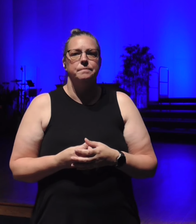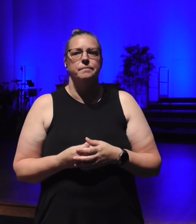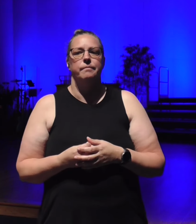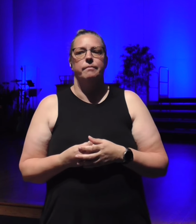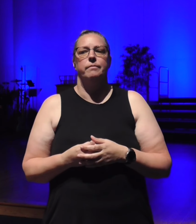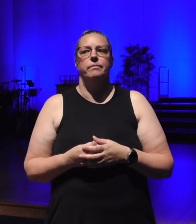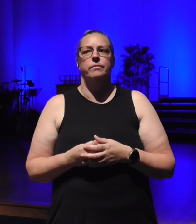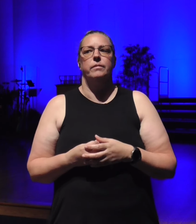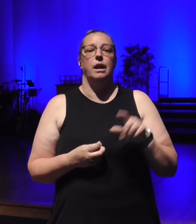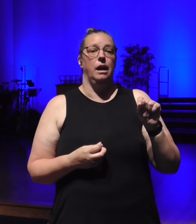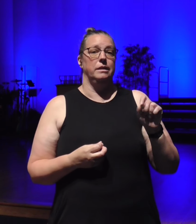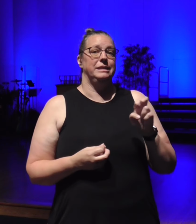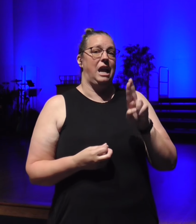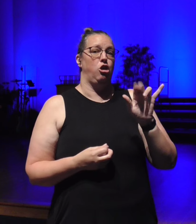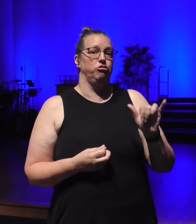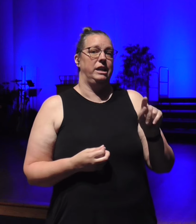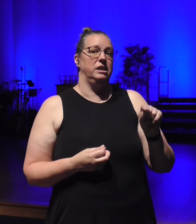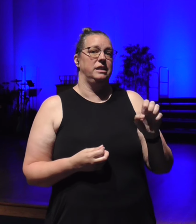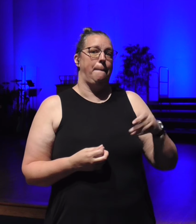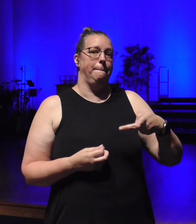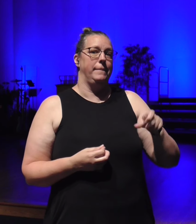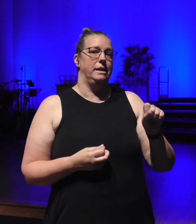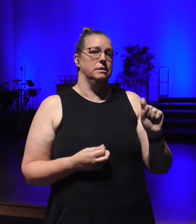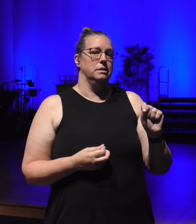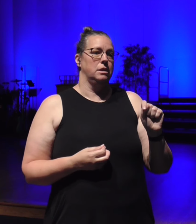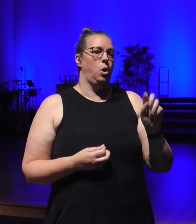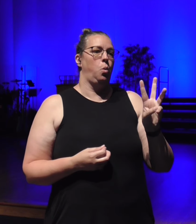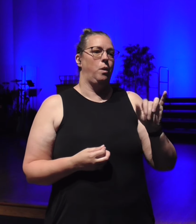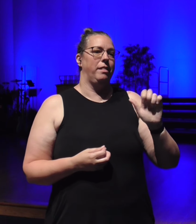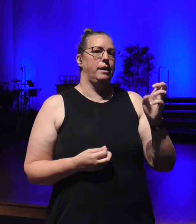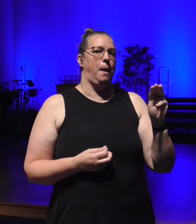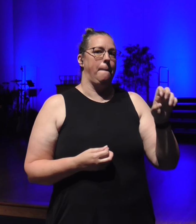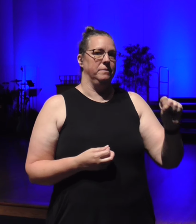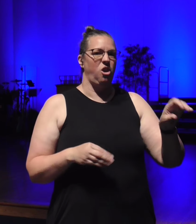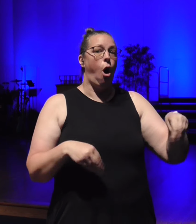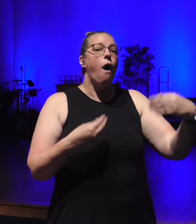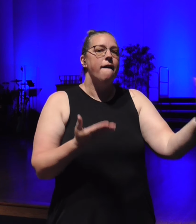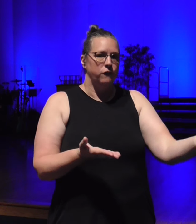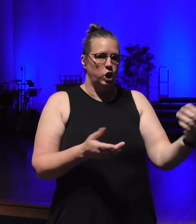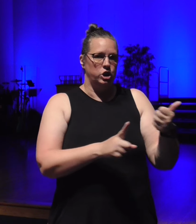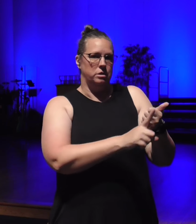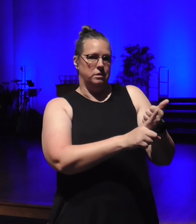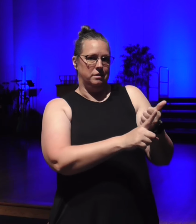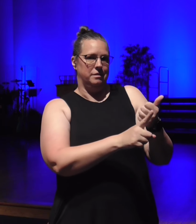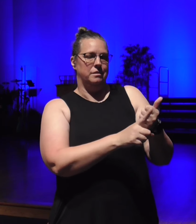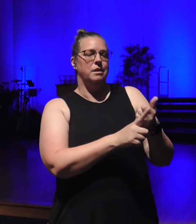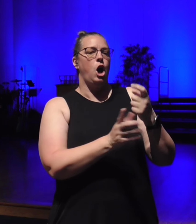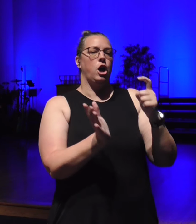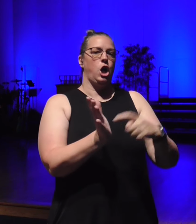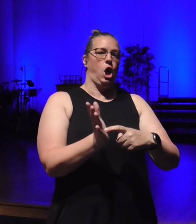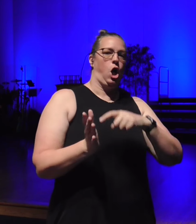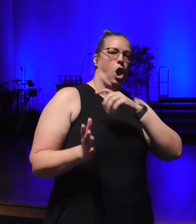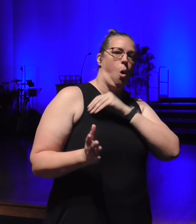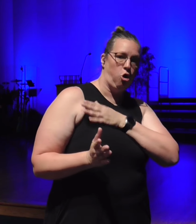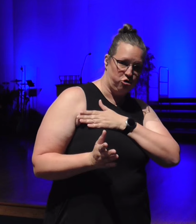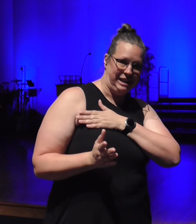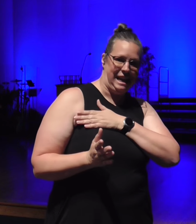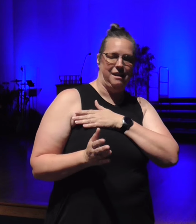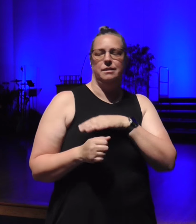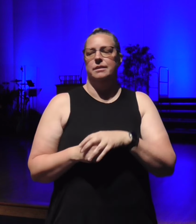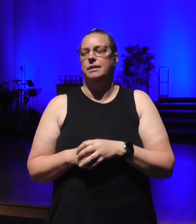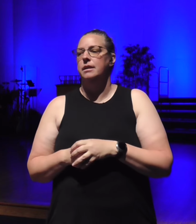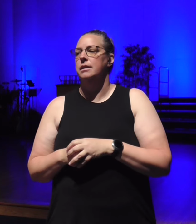Terry Tempest Williams offers us a Glorian that speaks to this very meeting of the darkness in